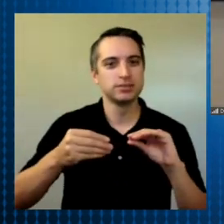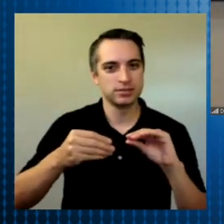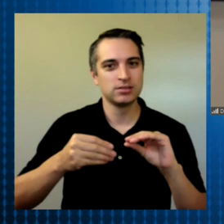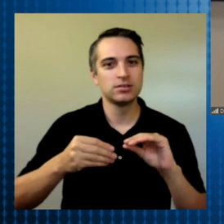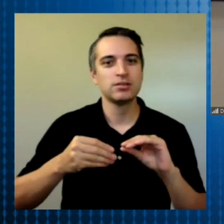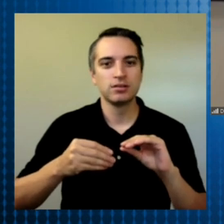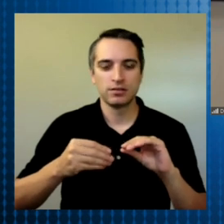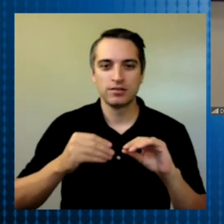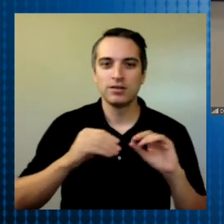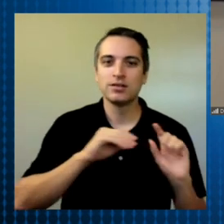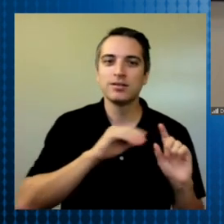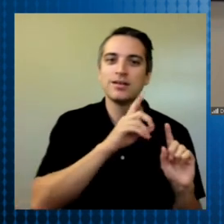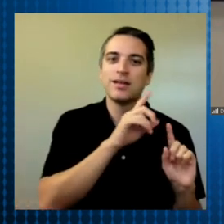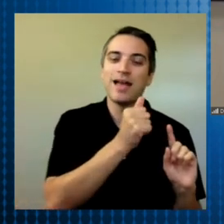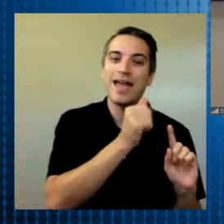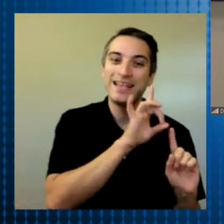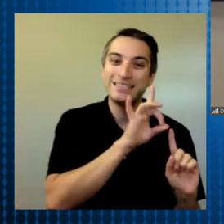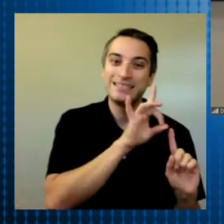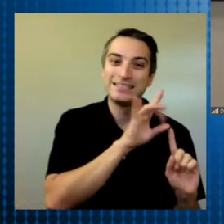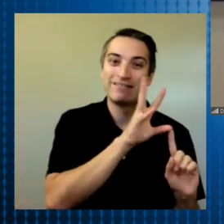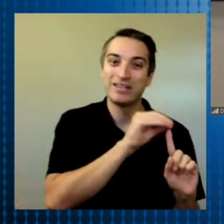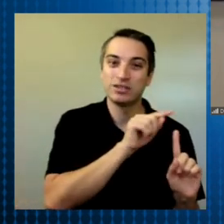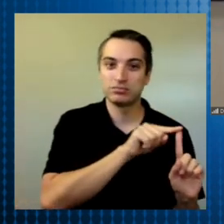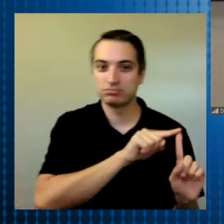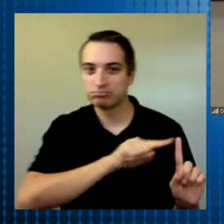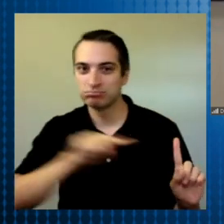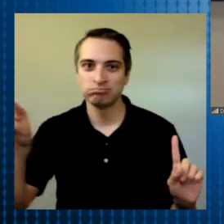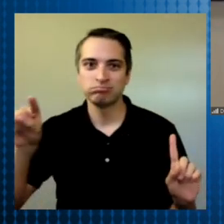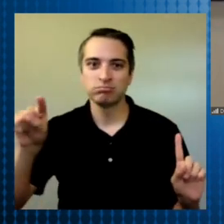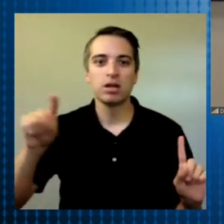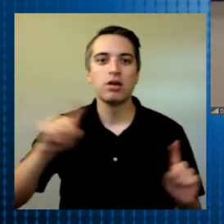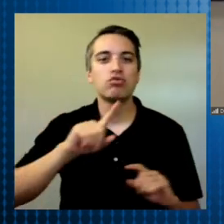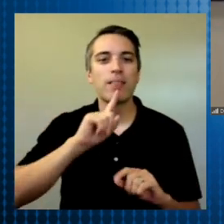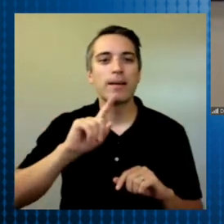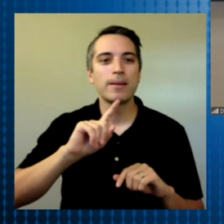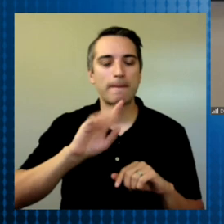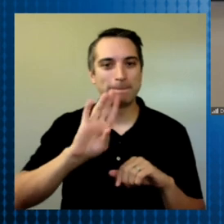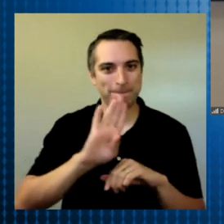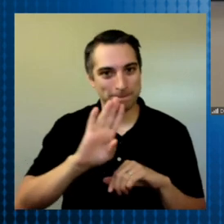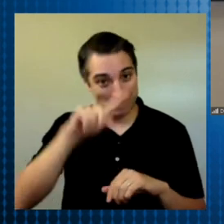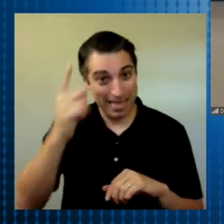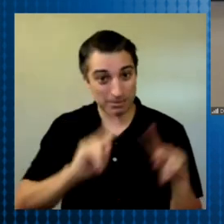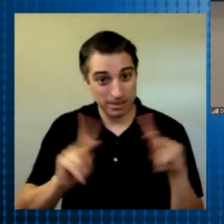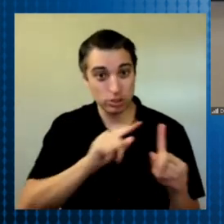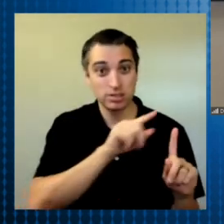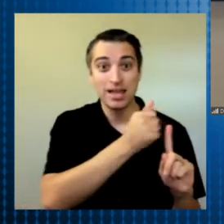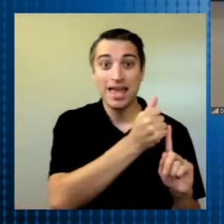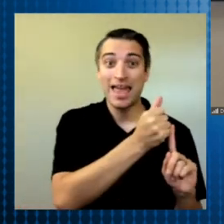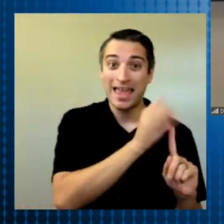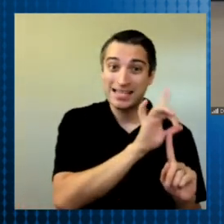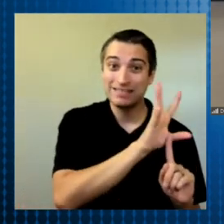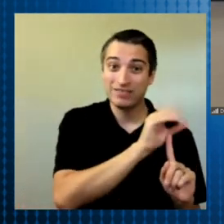Black people, not necessarily entrepreneurs, but just Black people who were in business between 1850 and